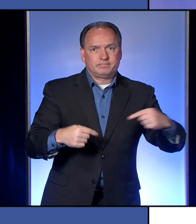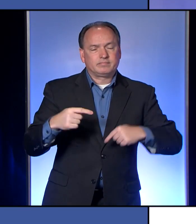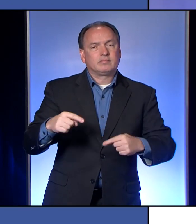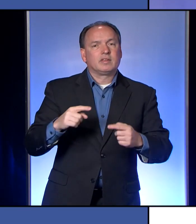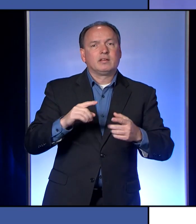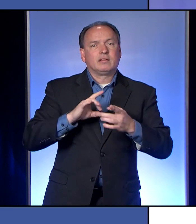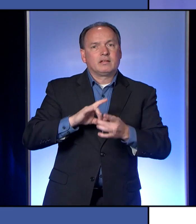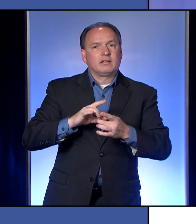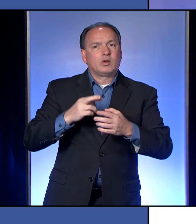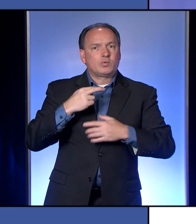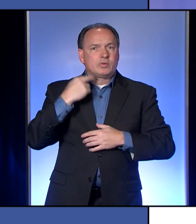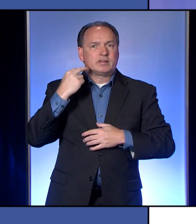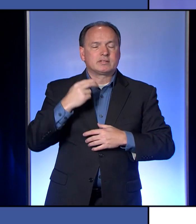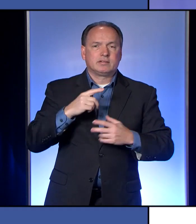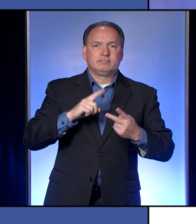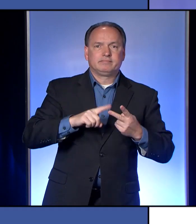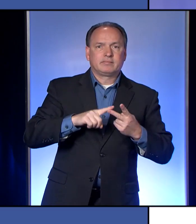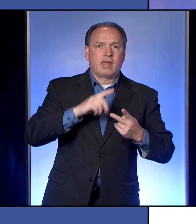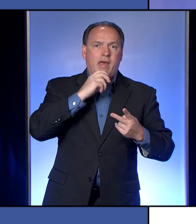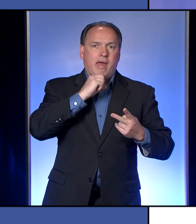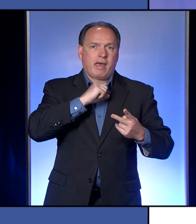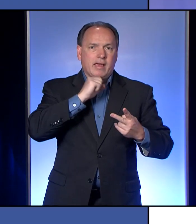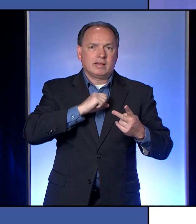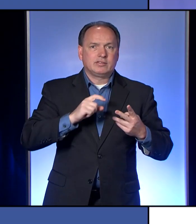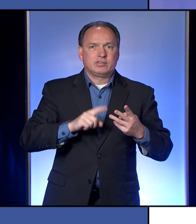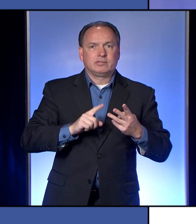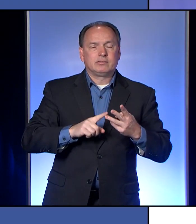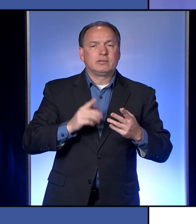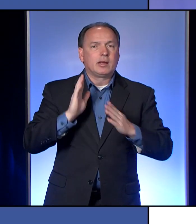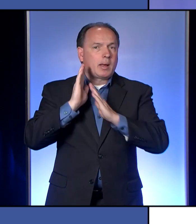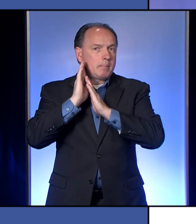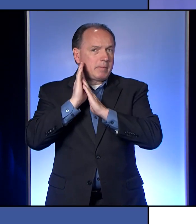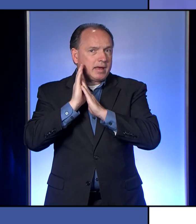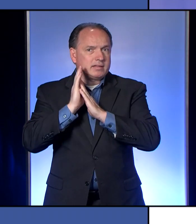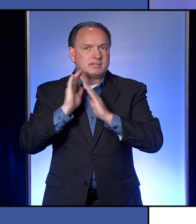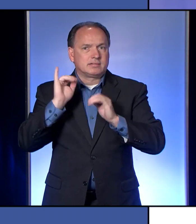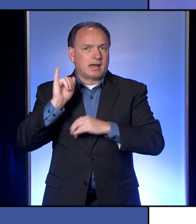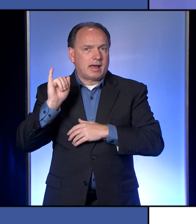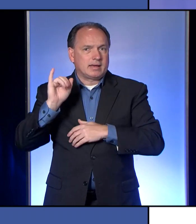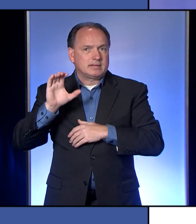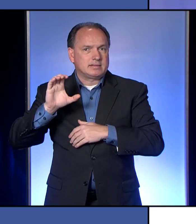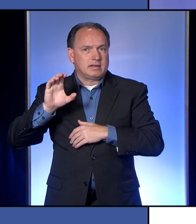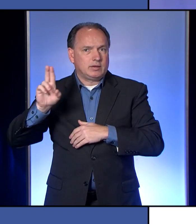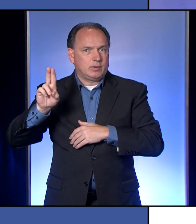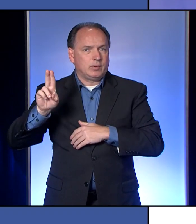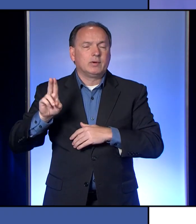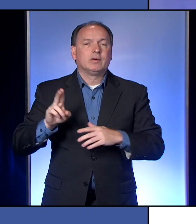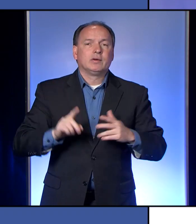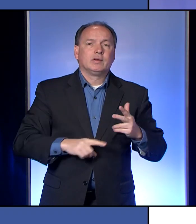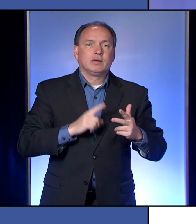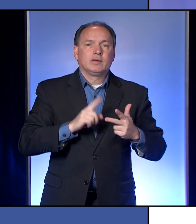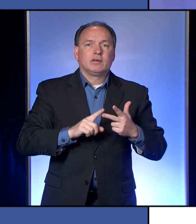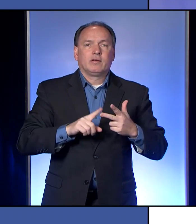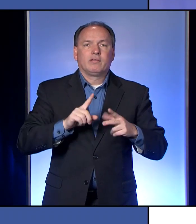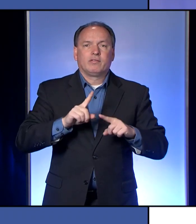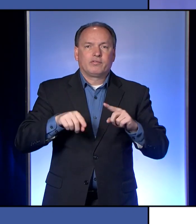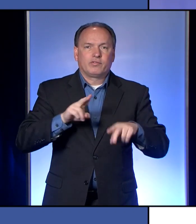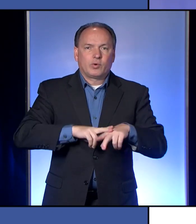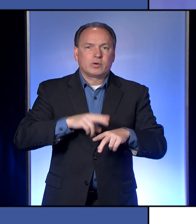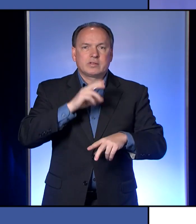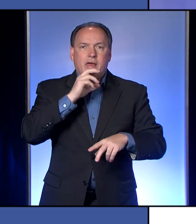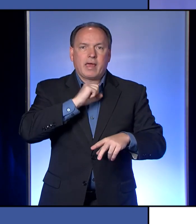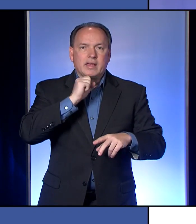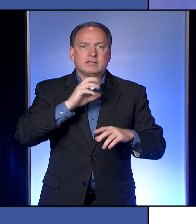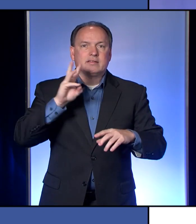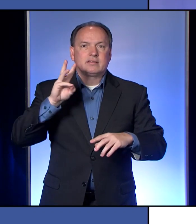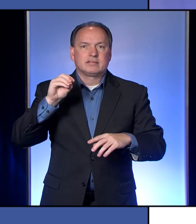looking at age, it was looking at beds in terms of ICU beds, And of course, the age was 60 and above, which